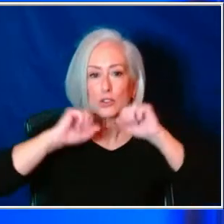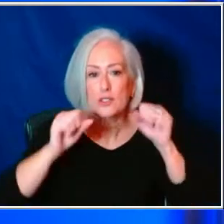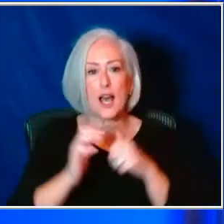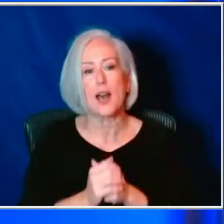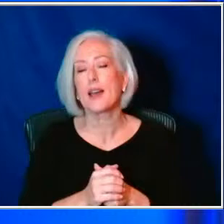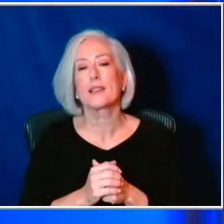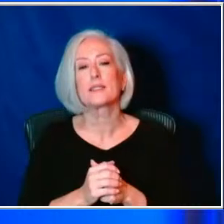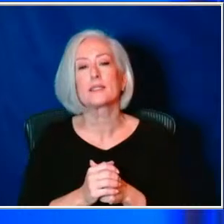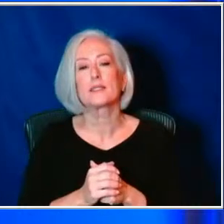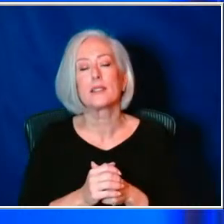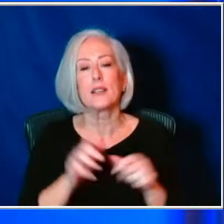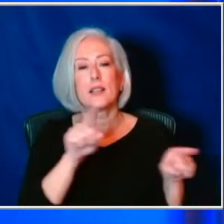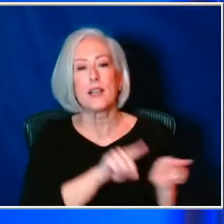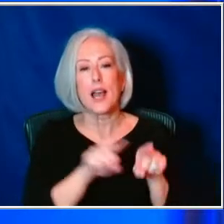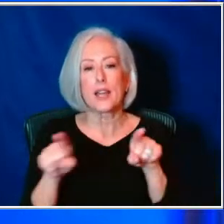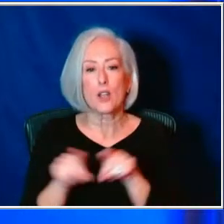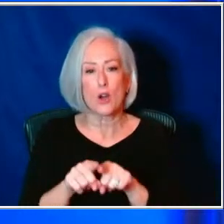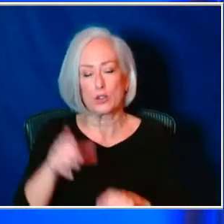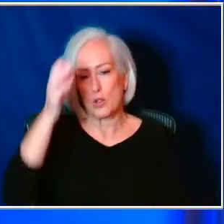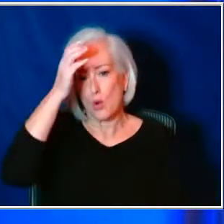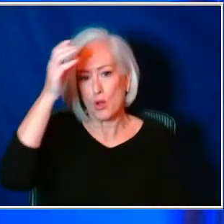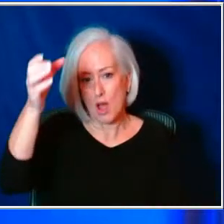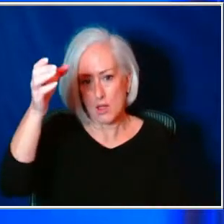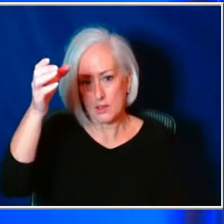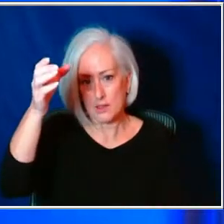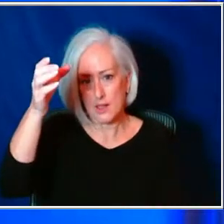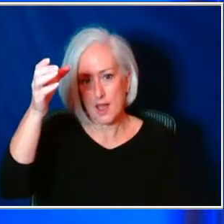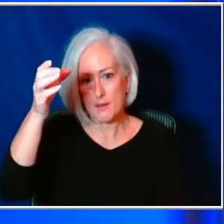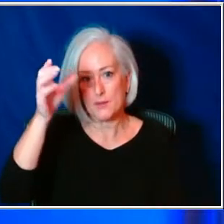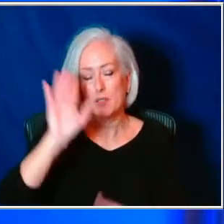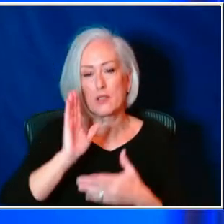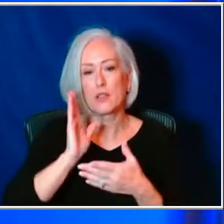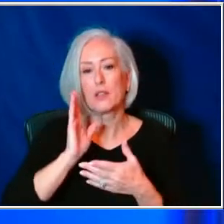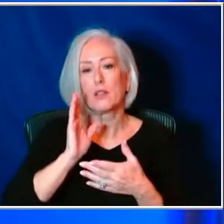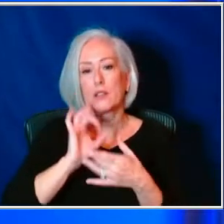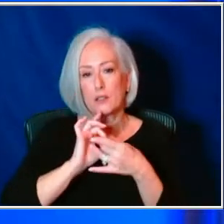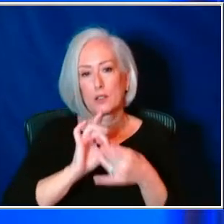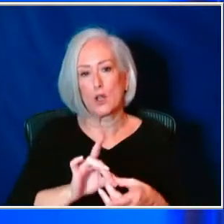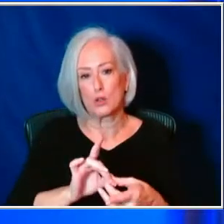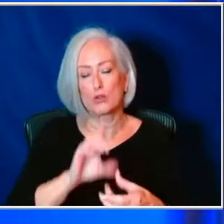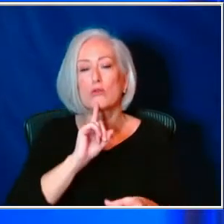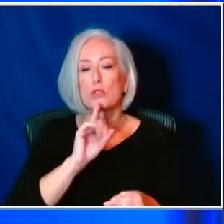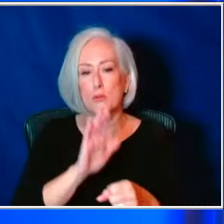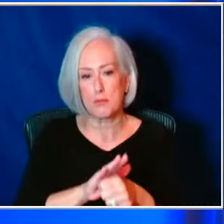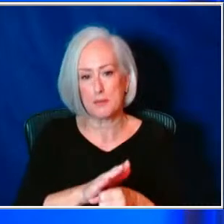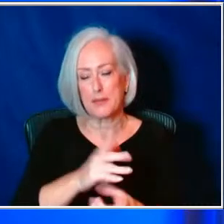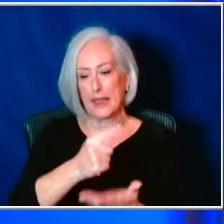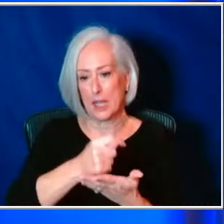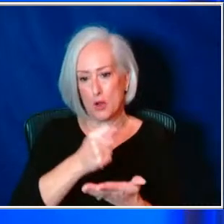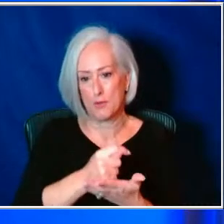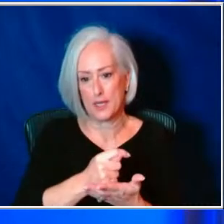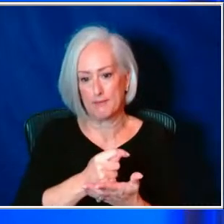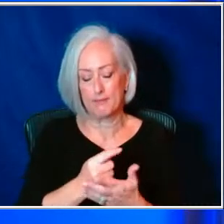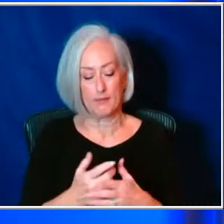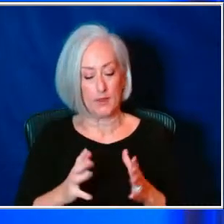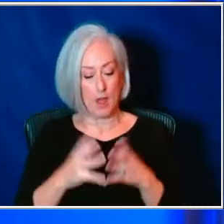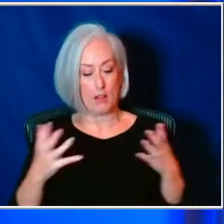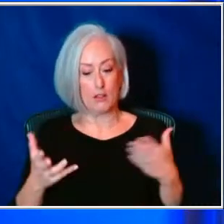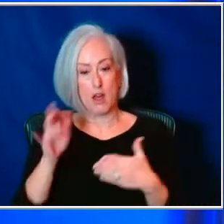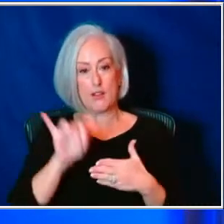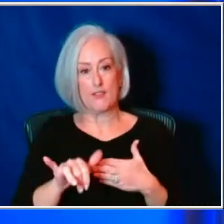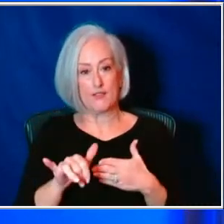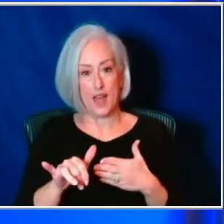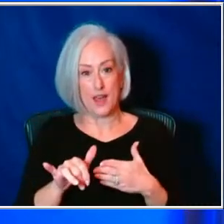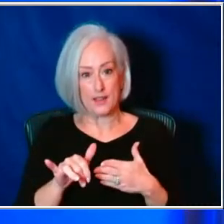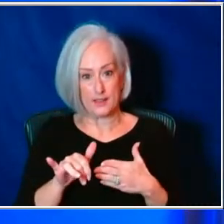as concepts that are similar to acceptance and commitment therapy. So a big part of the enhanced self-care will be